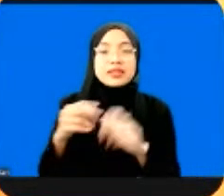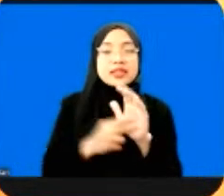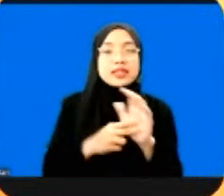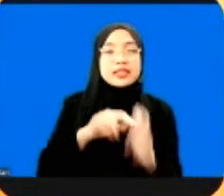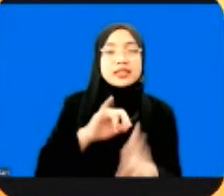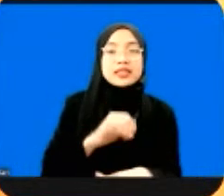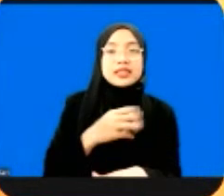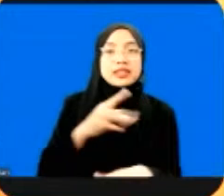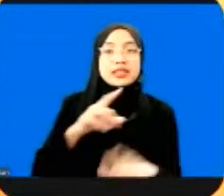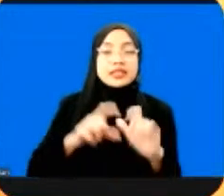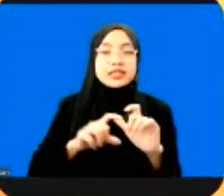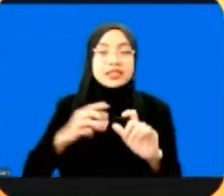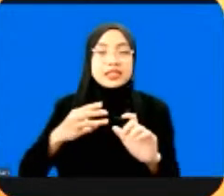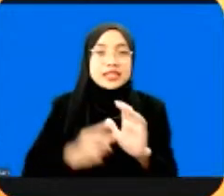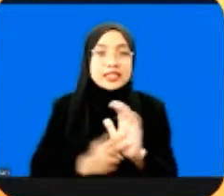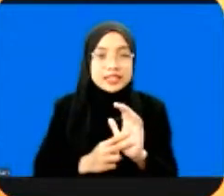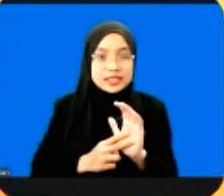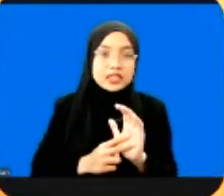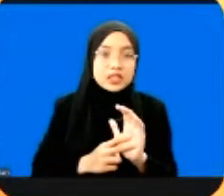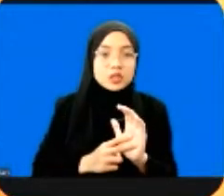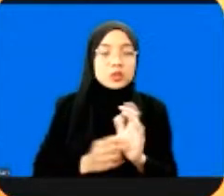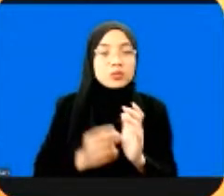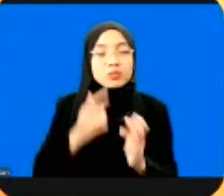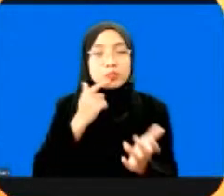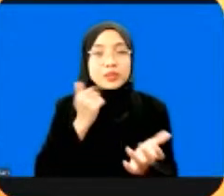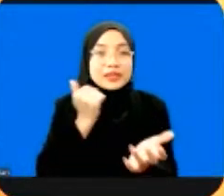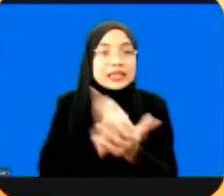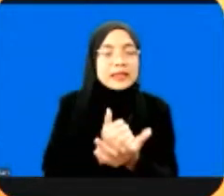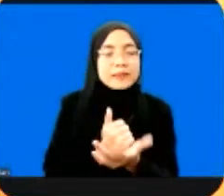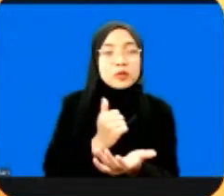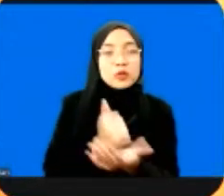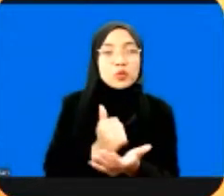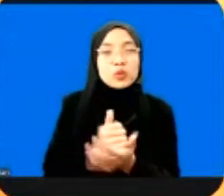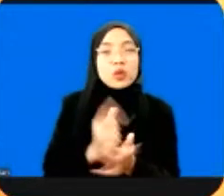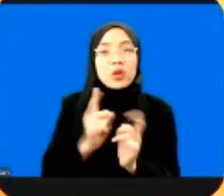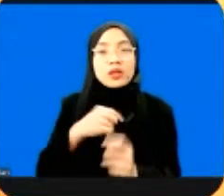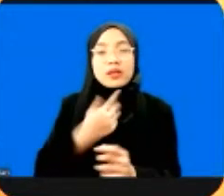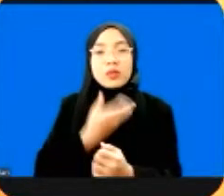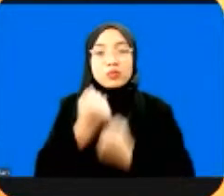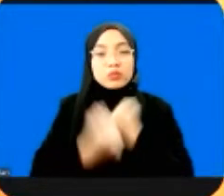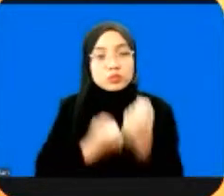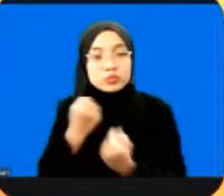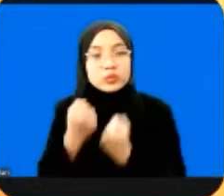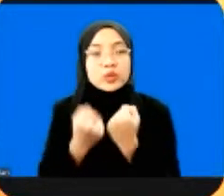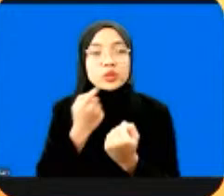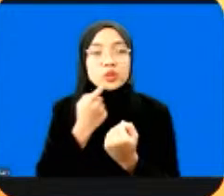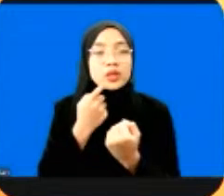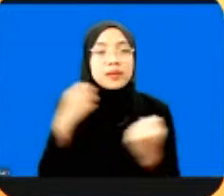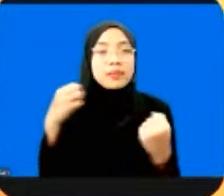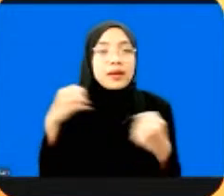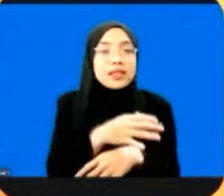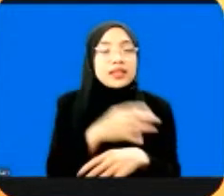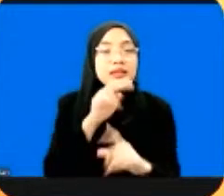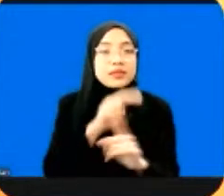upcoming election, that 40% of public in Indonesia couldn't identify whether or not the news that